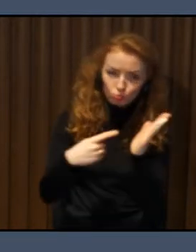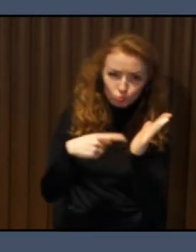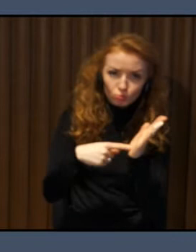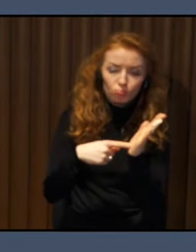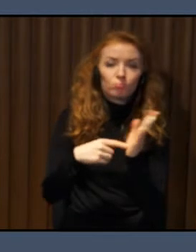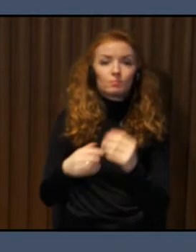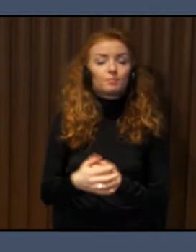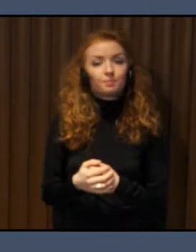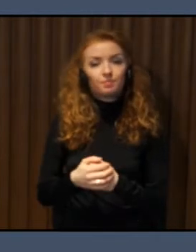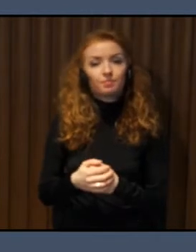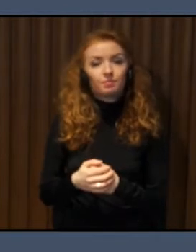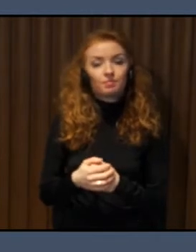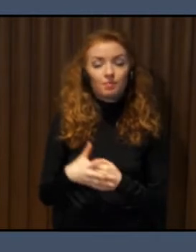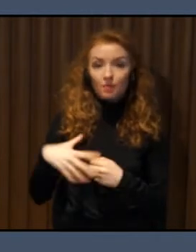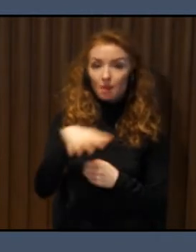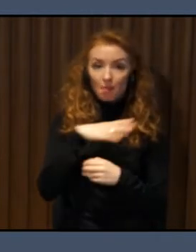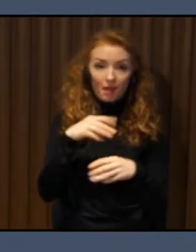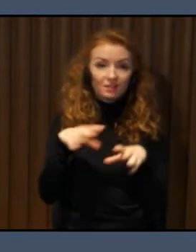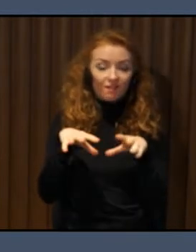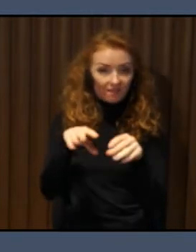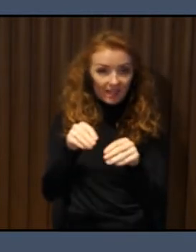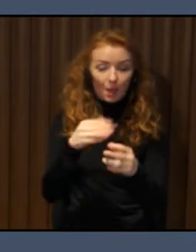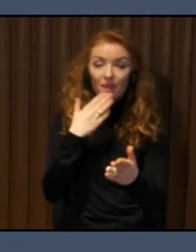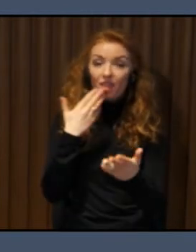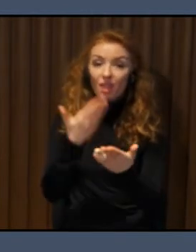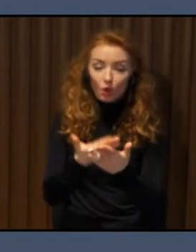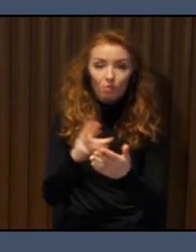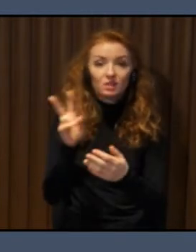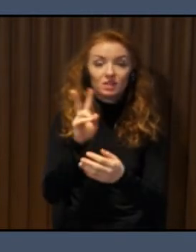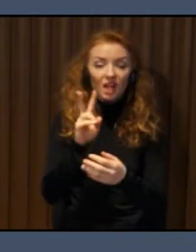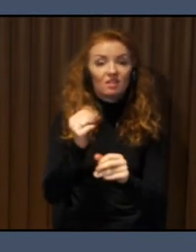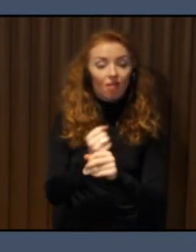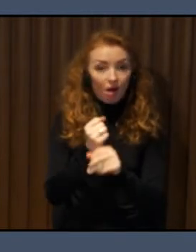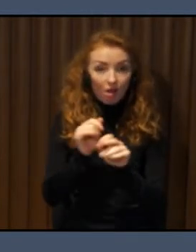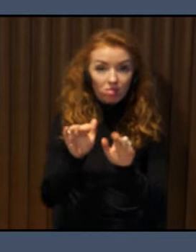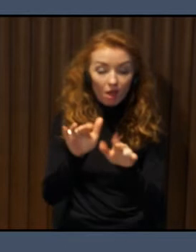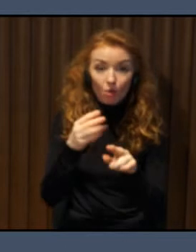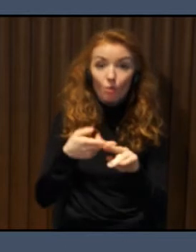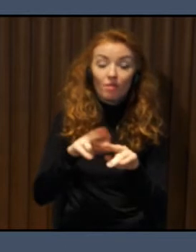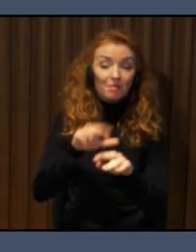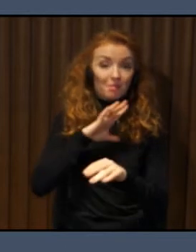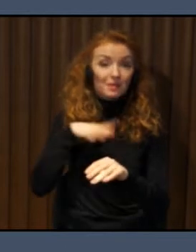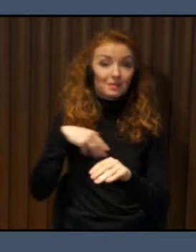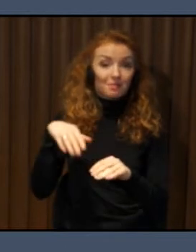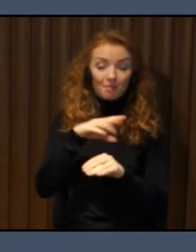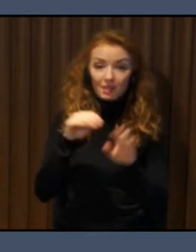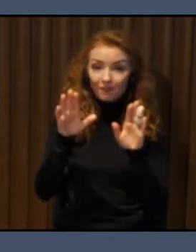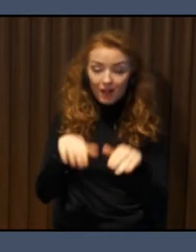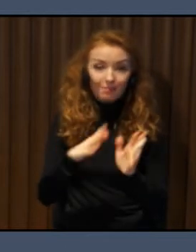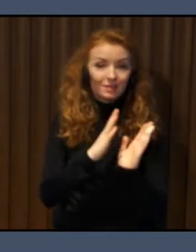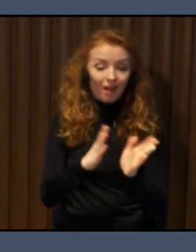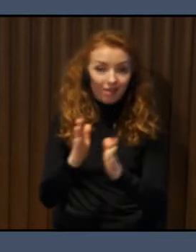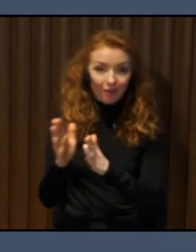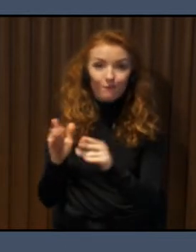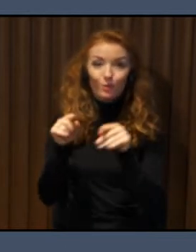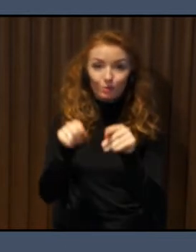requirement, we make a recommendation, what needs to be done, then we can do a remediation plan, including the costs, how much will it cost